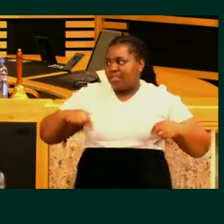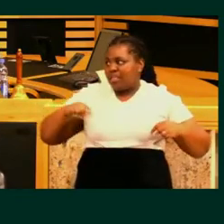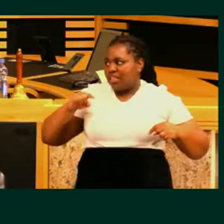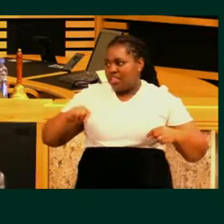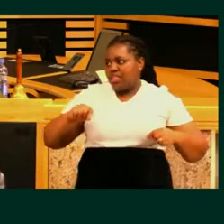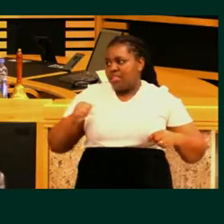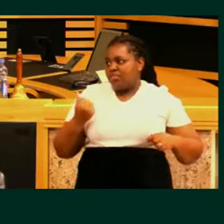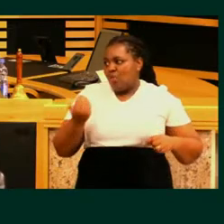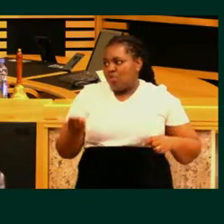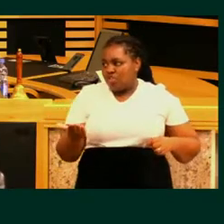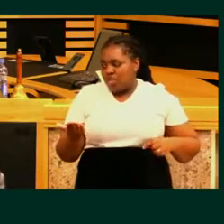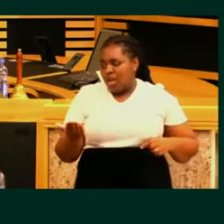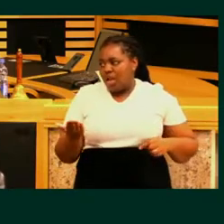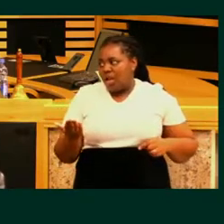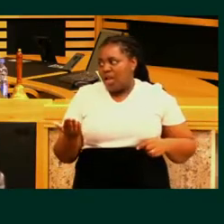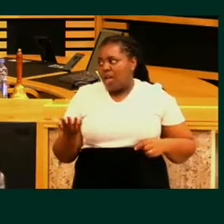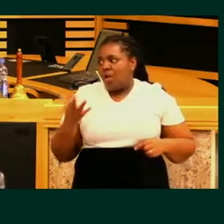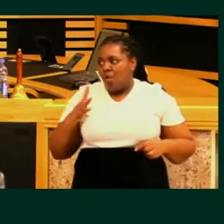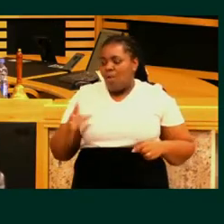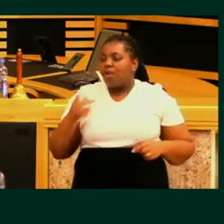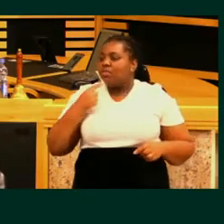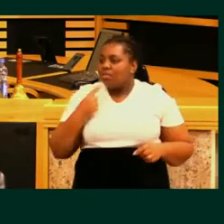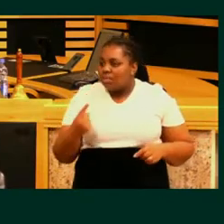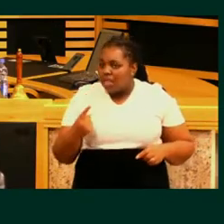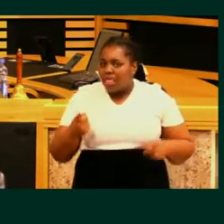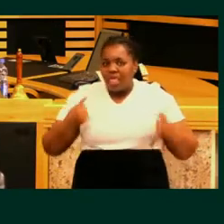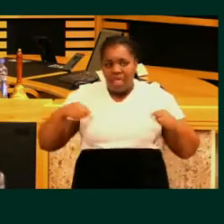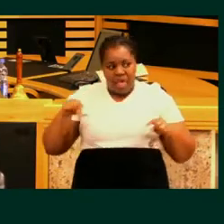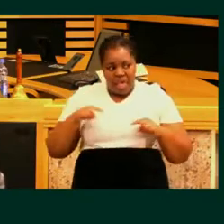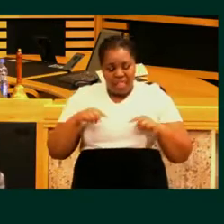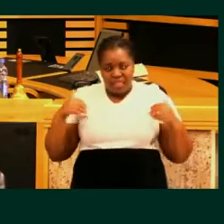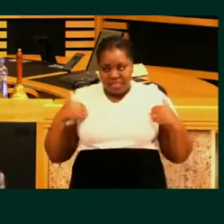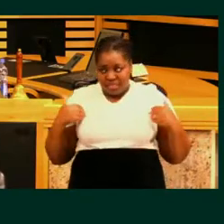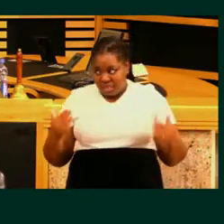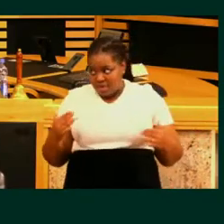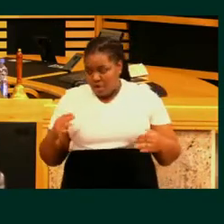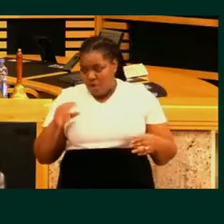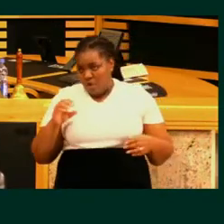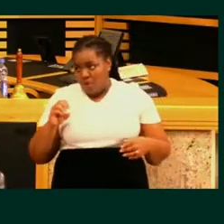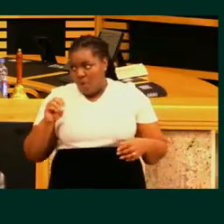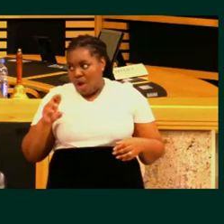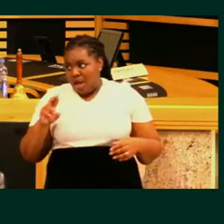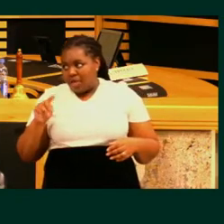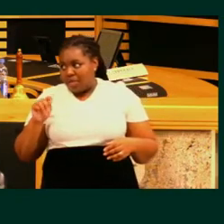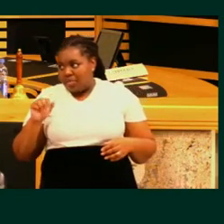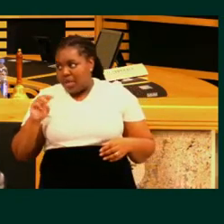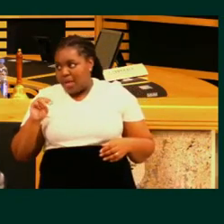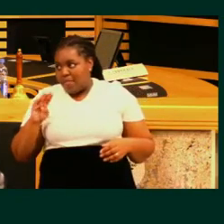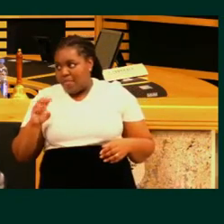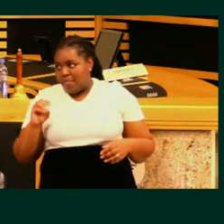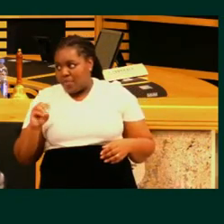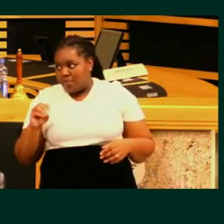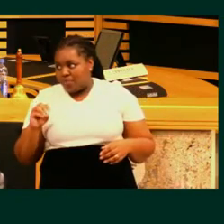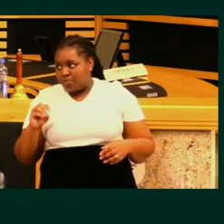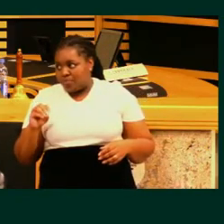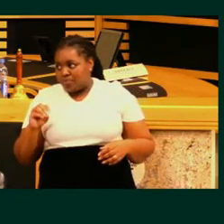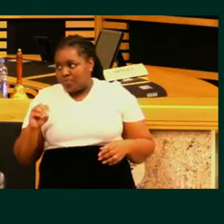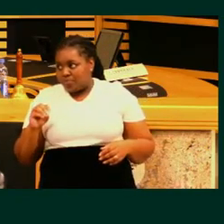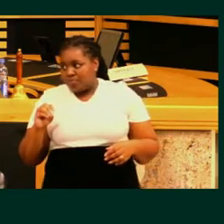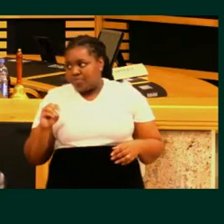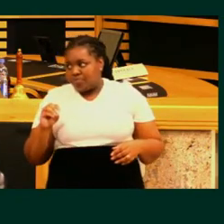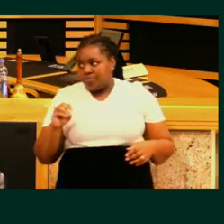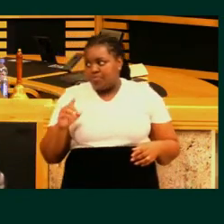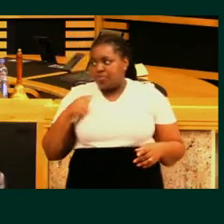motion and uh we want to say that as I started with Oliver Tambo he said that emancipation of women is by